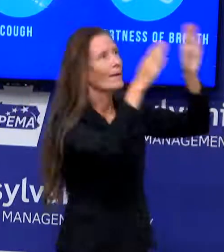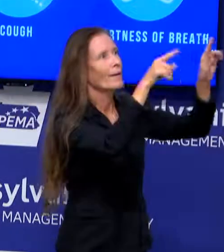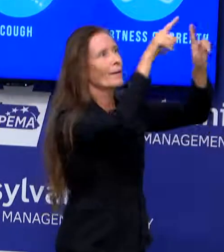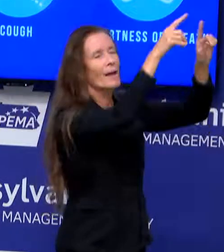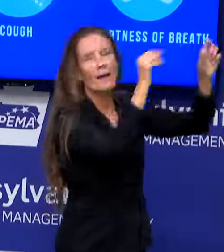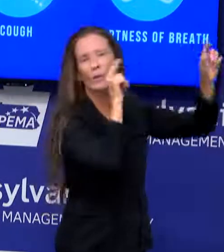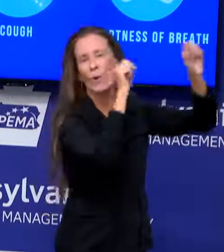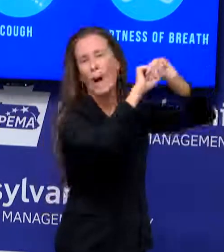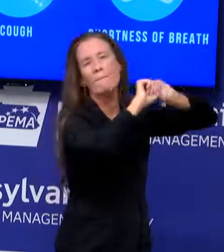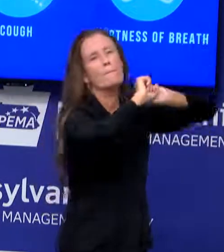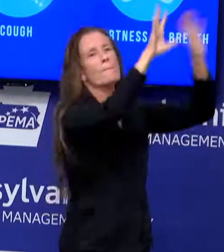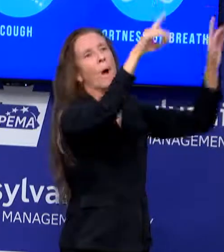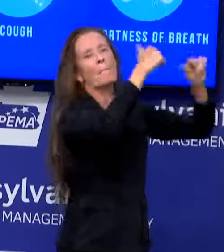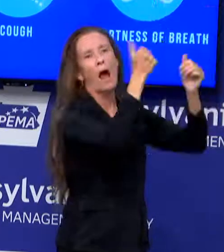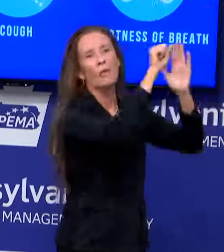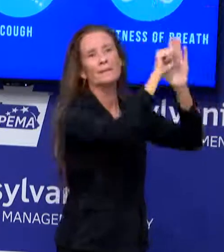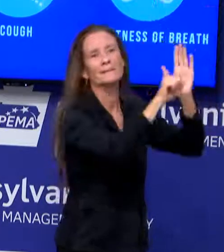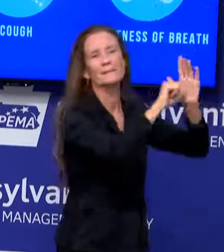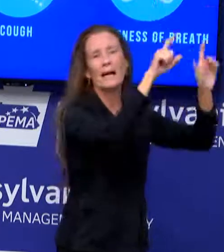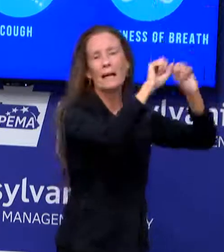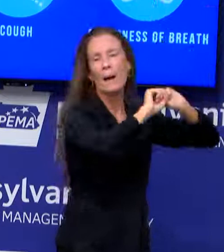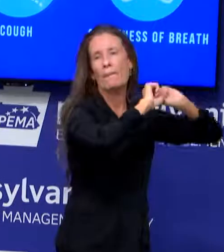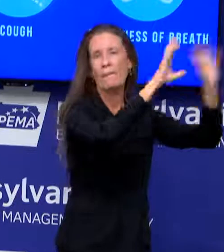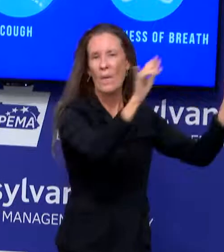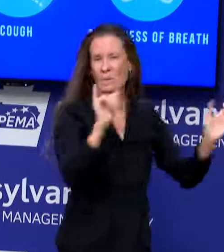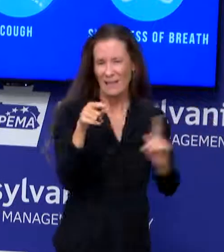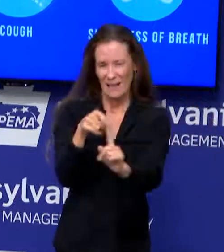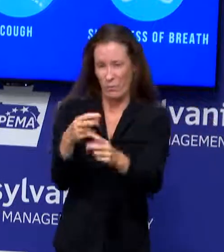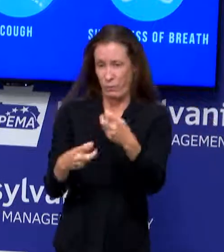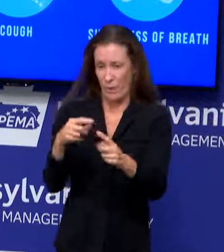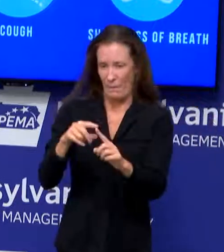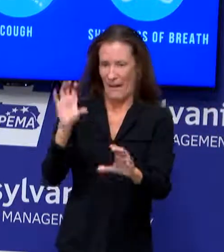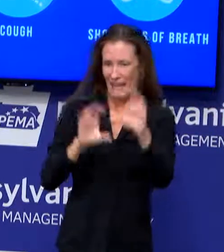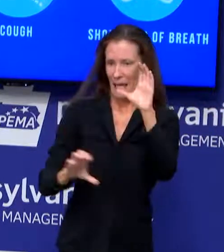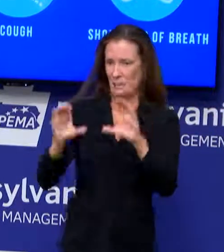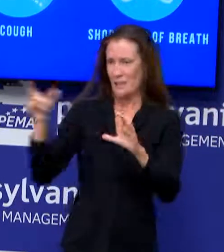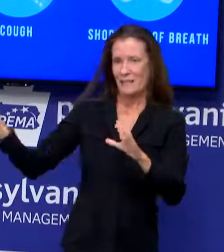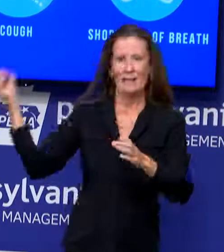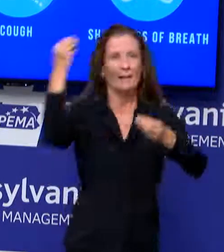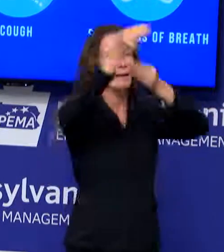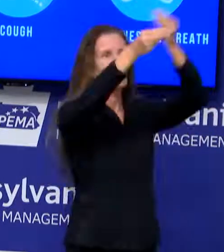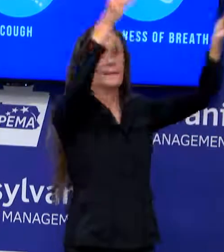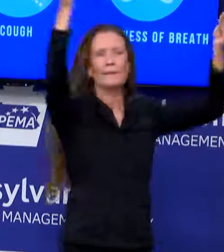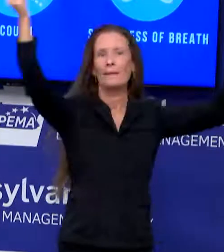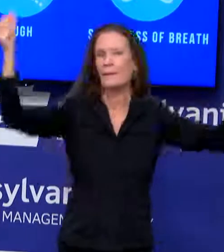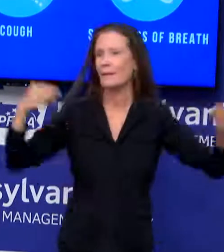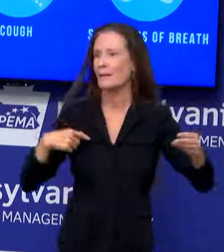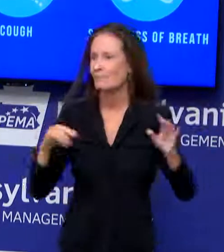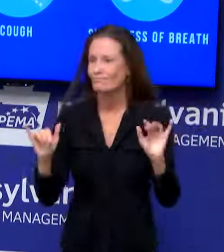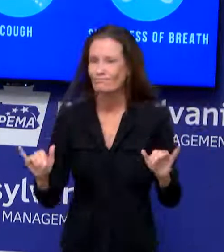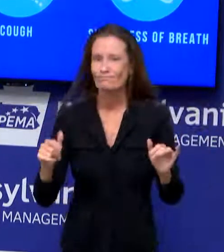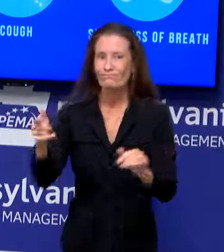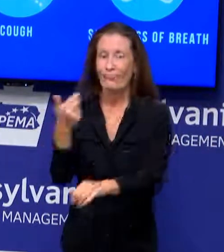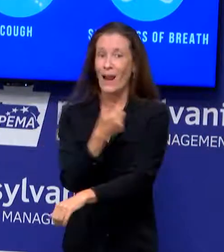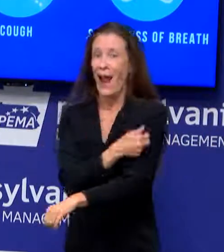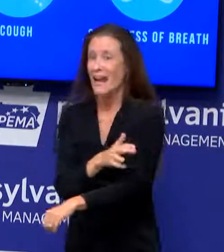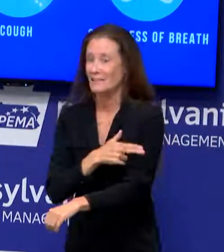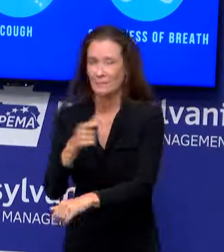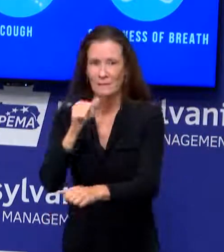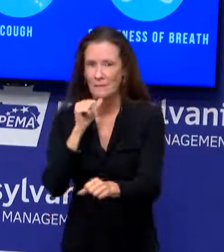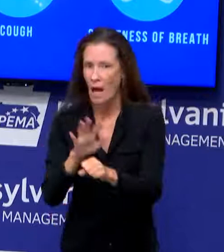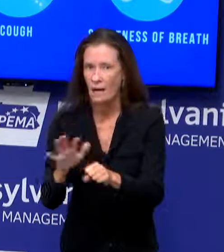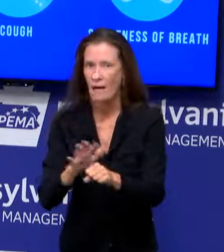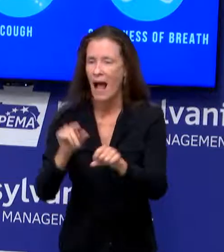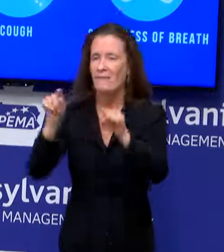access to those reagents, particularly for the hospital and health system platforms. And